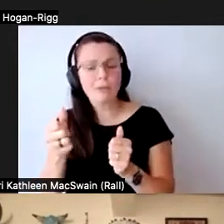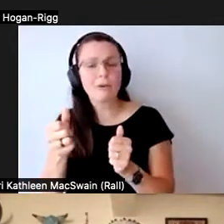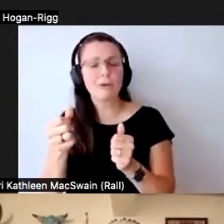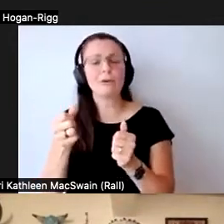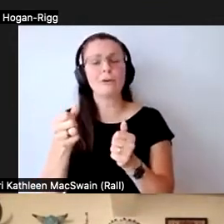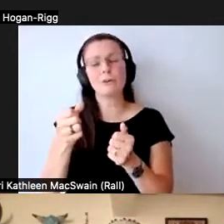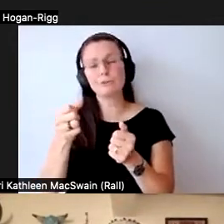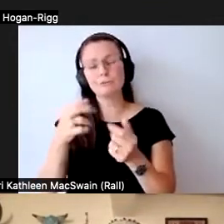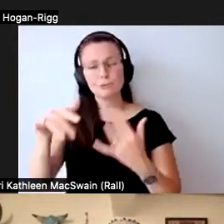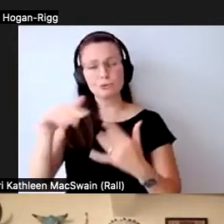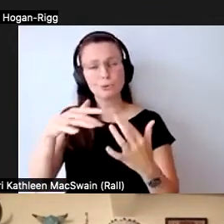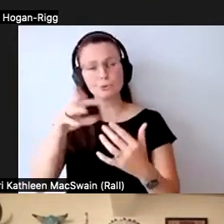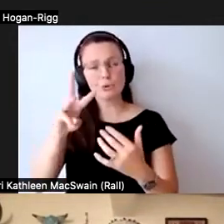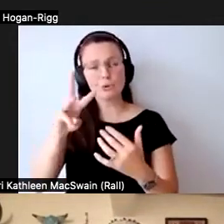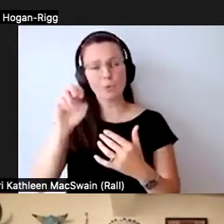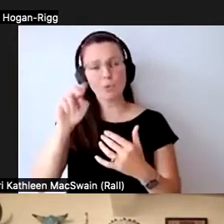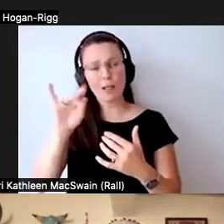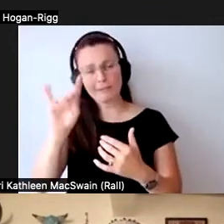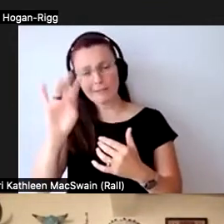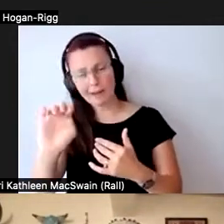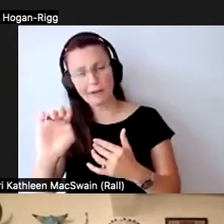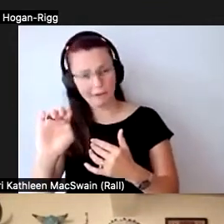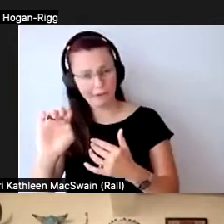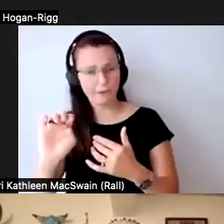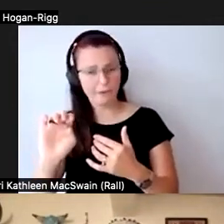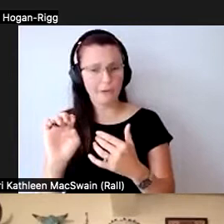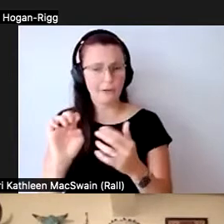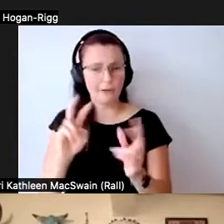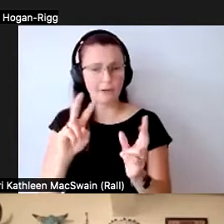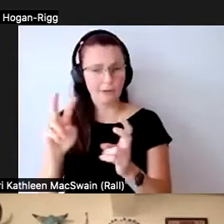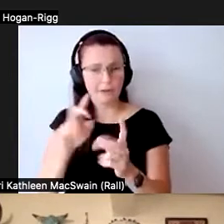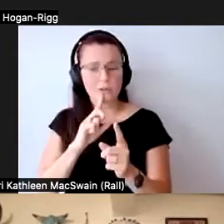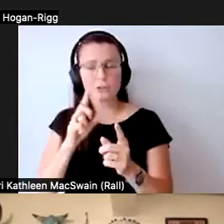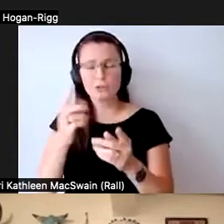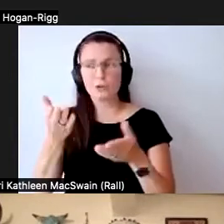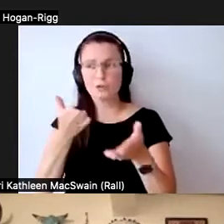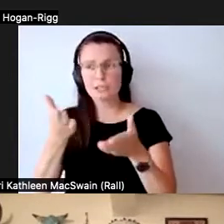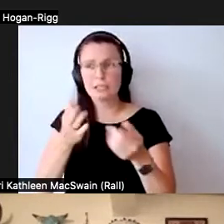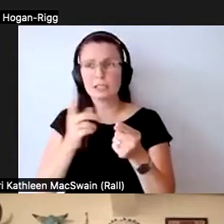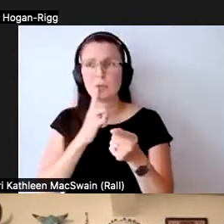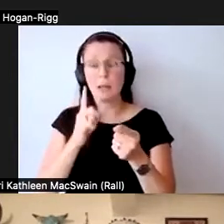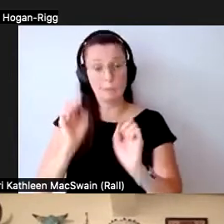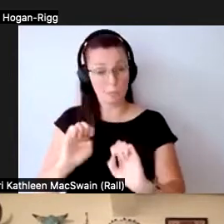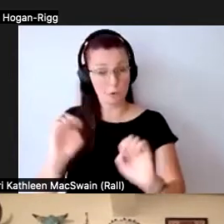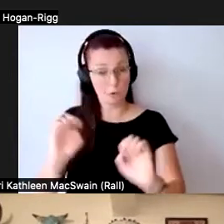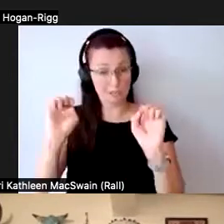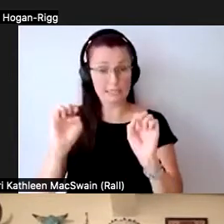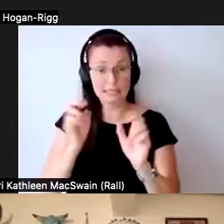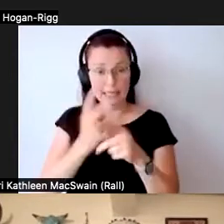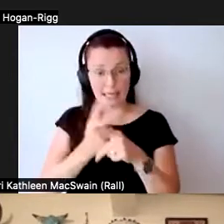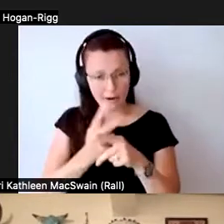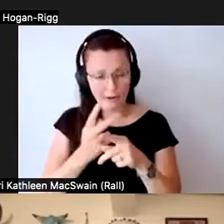example, primary care or emergency services, should someone need those.